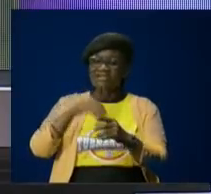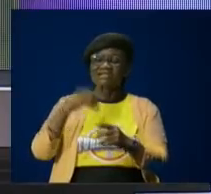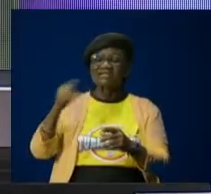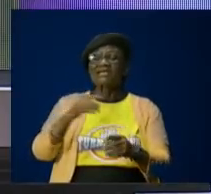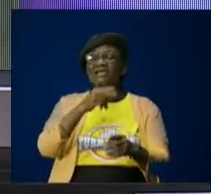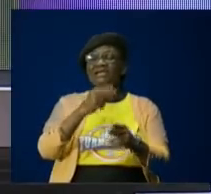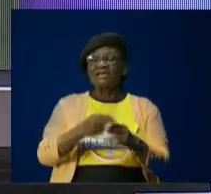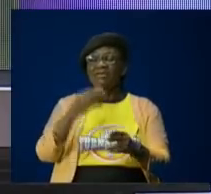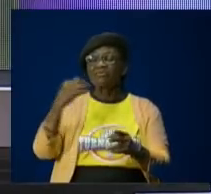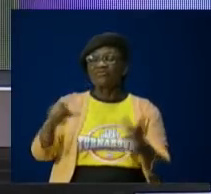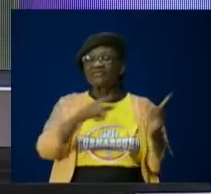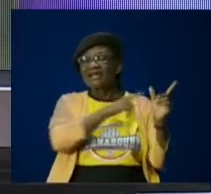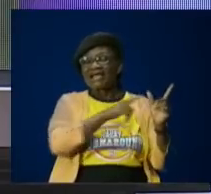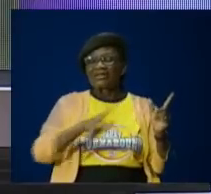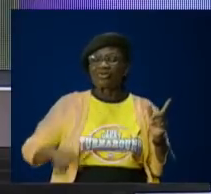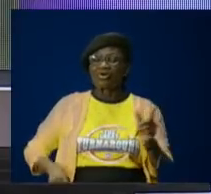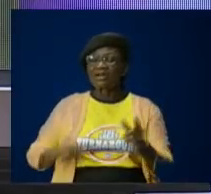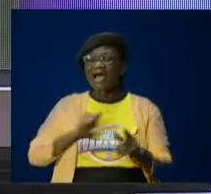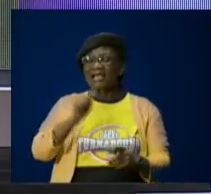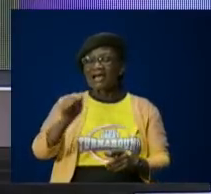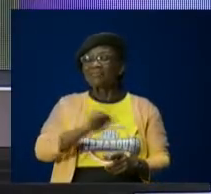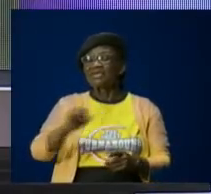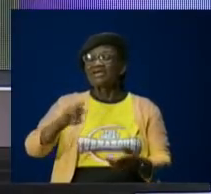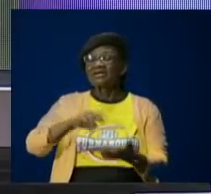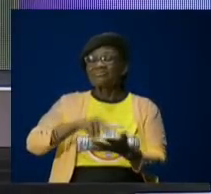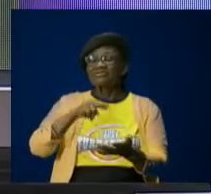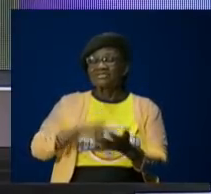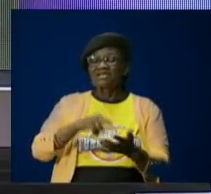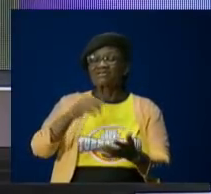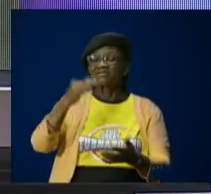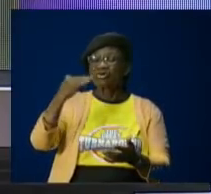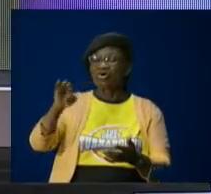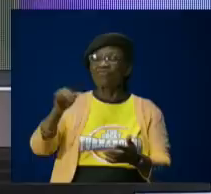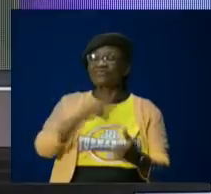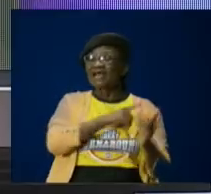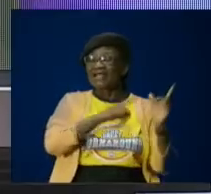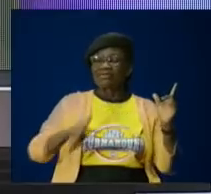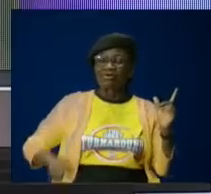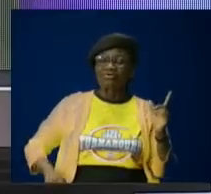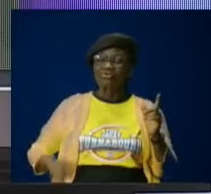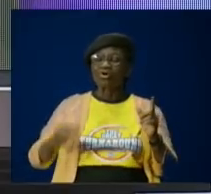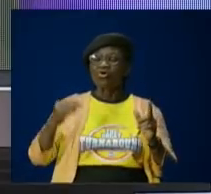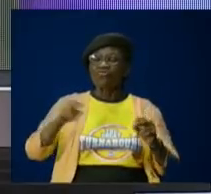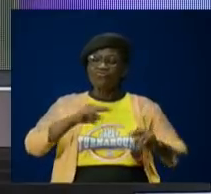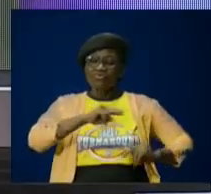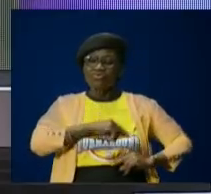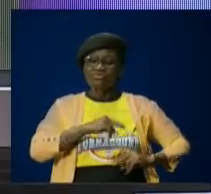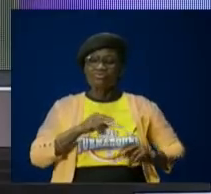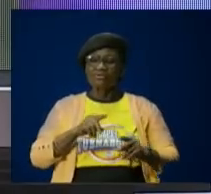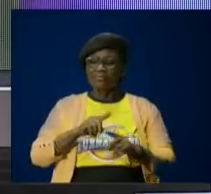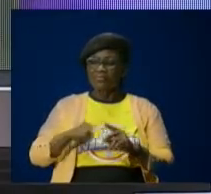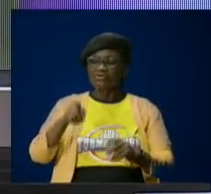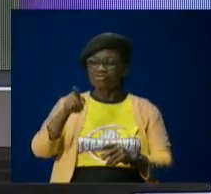a representative of the Lord of hosts that you have